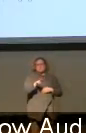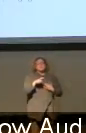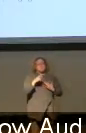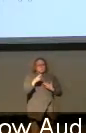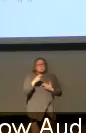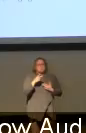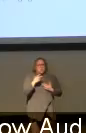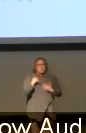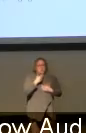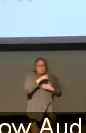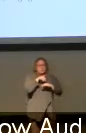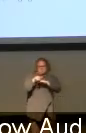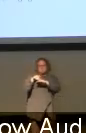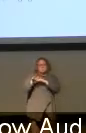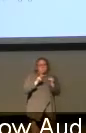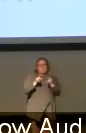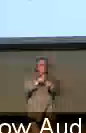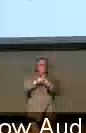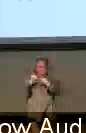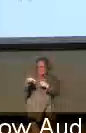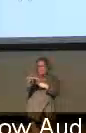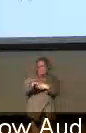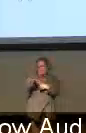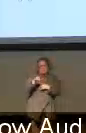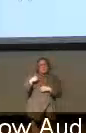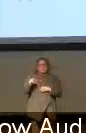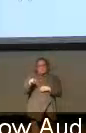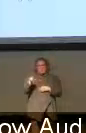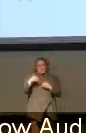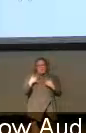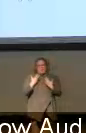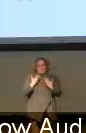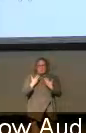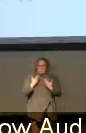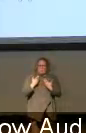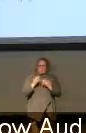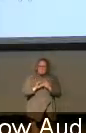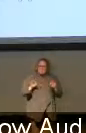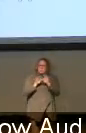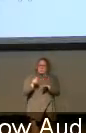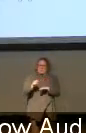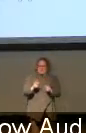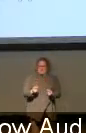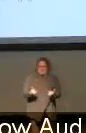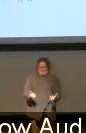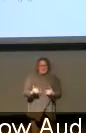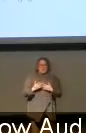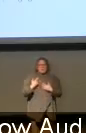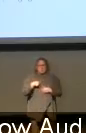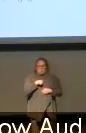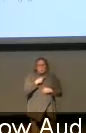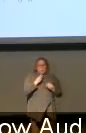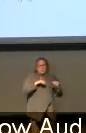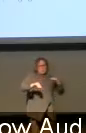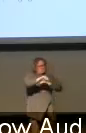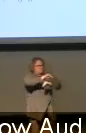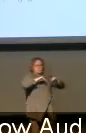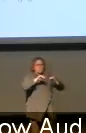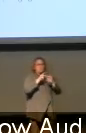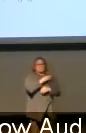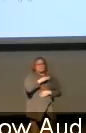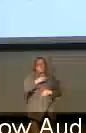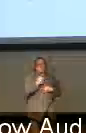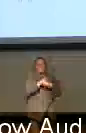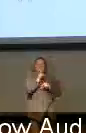that model. They have a high acuity level. We take a look at the acuity of those levels and we move staffing around to ensure that we can